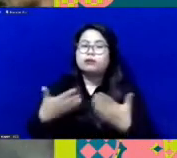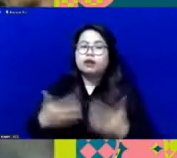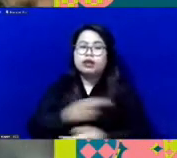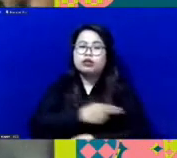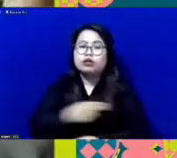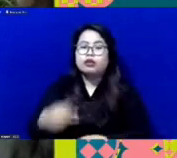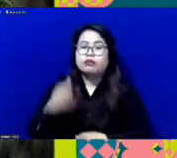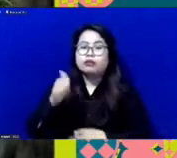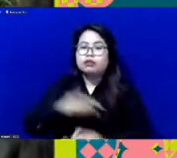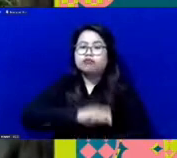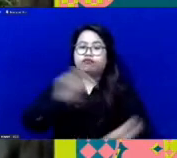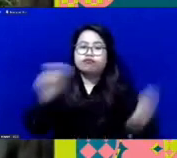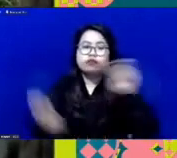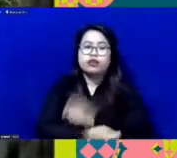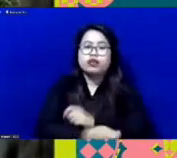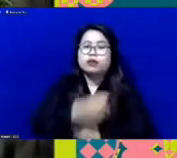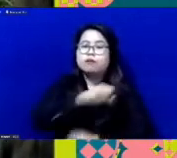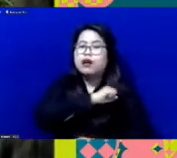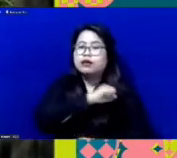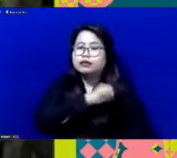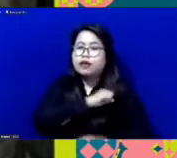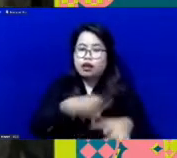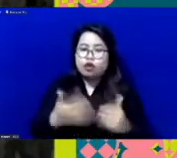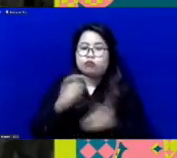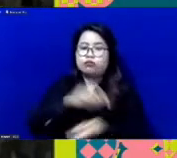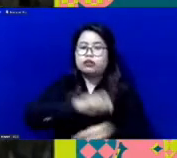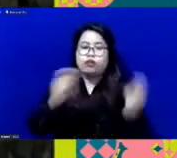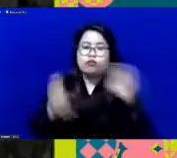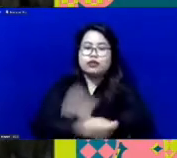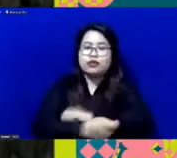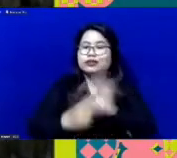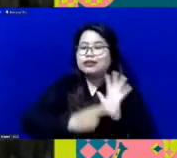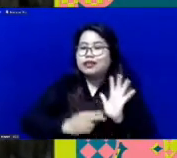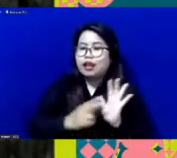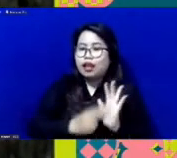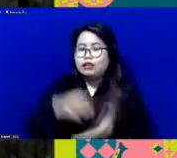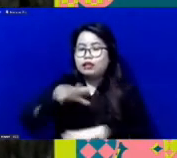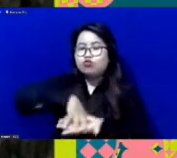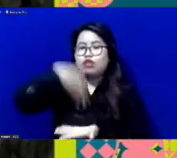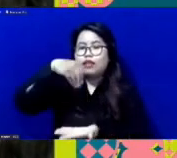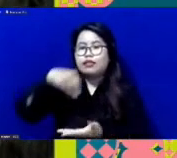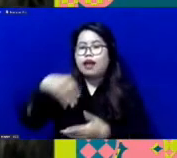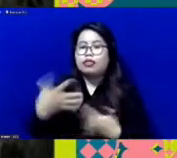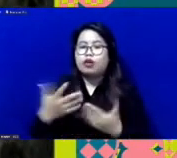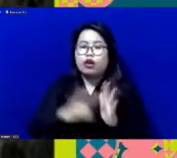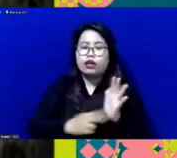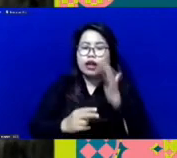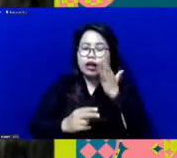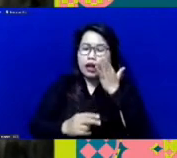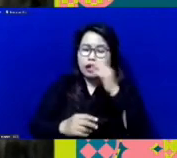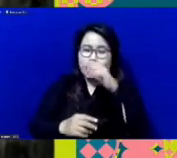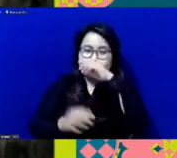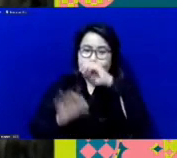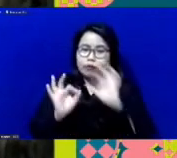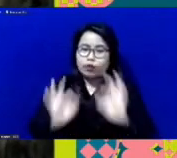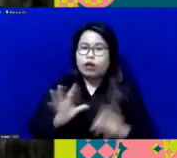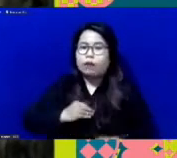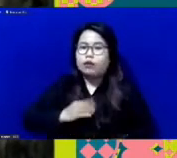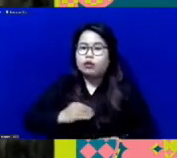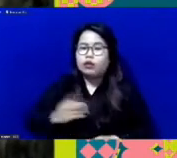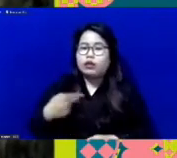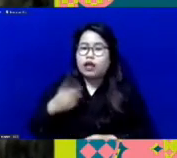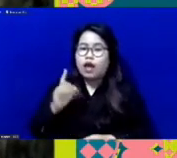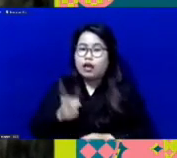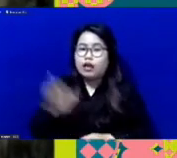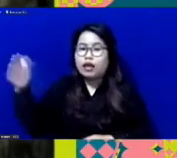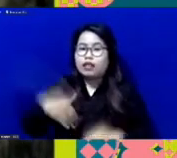center its values. I think all of us here, including the one online, believe that to transform a nation, you need to